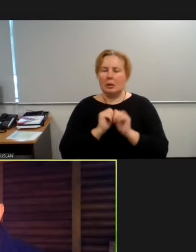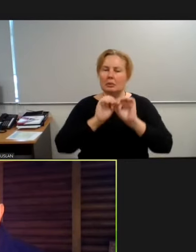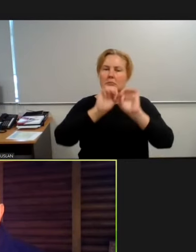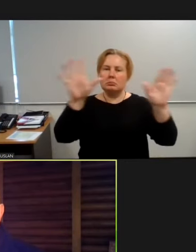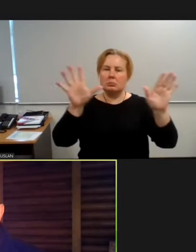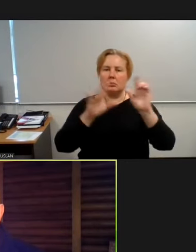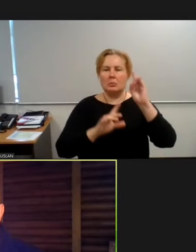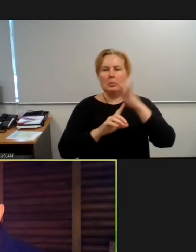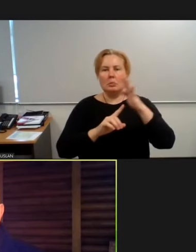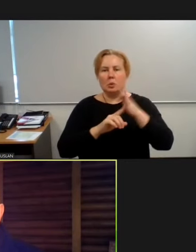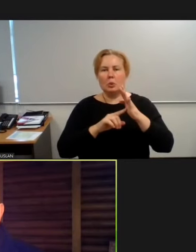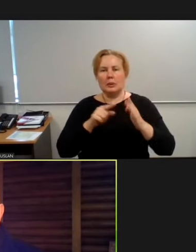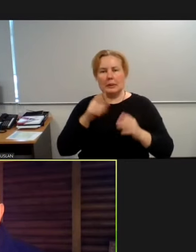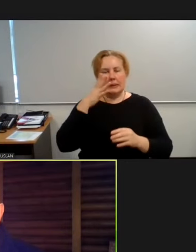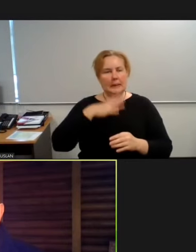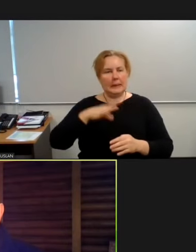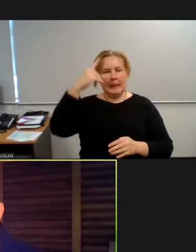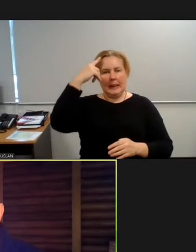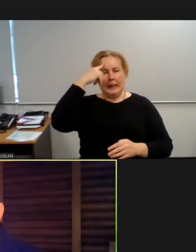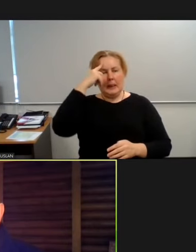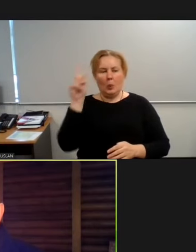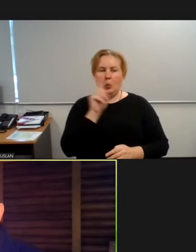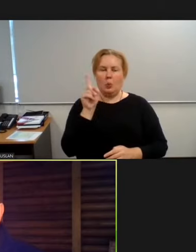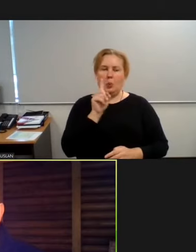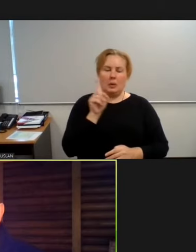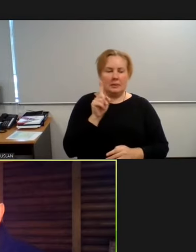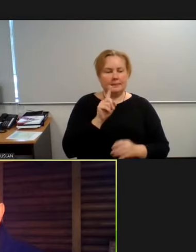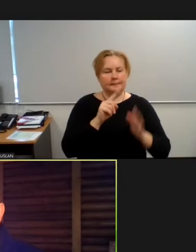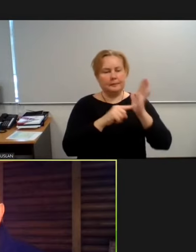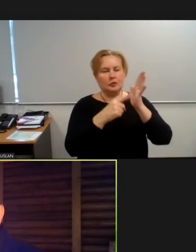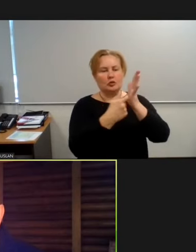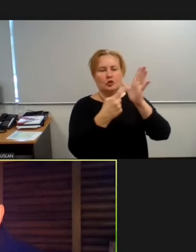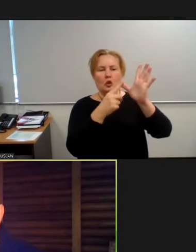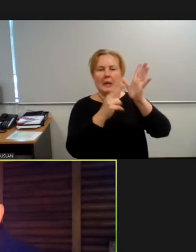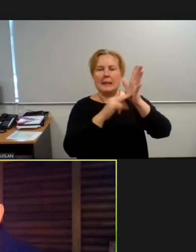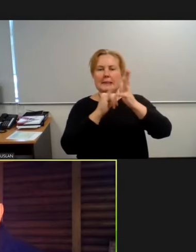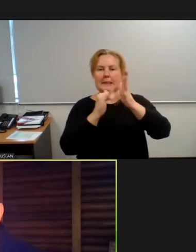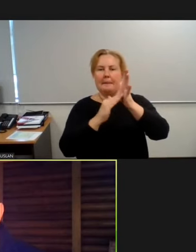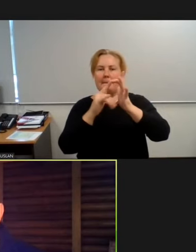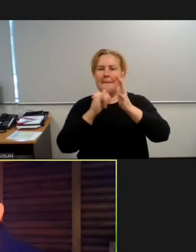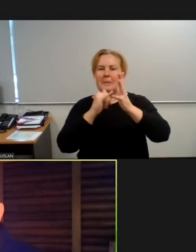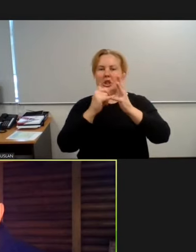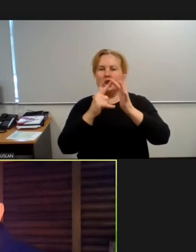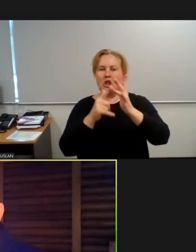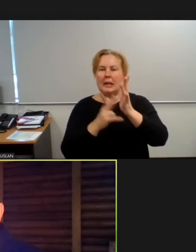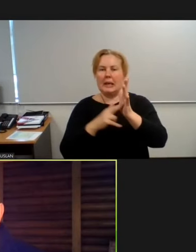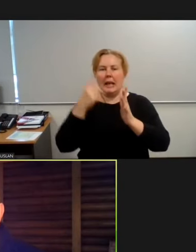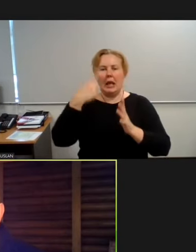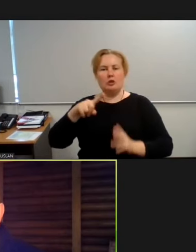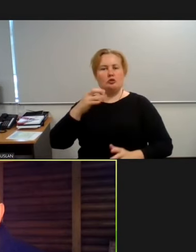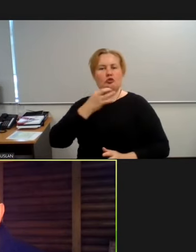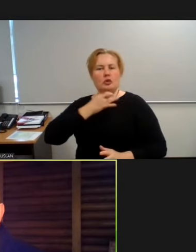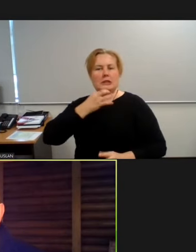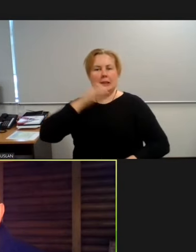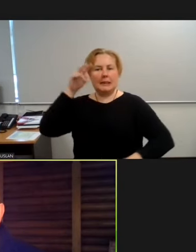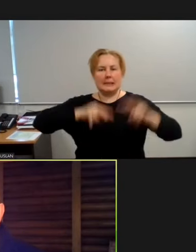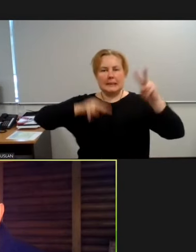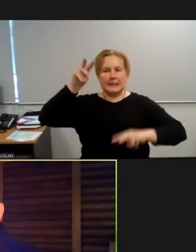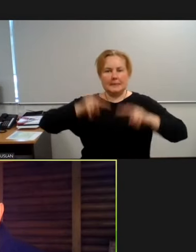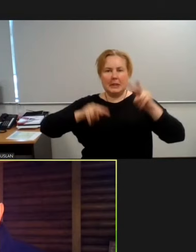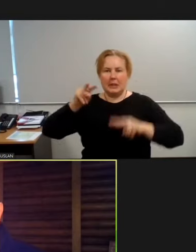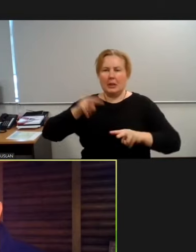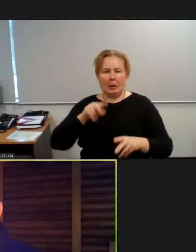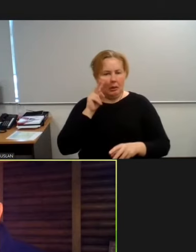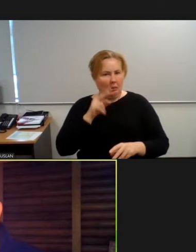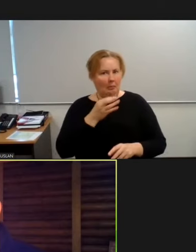a transmission risk assessment. I know this sounds a bit technical, but it's interesting. Those organizations that have done it have found it